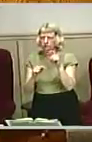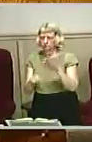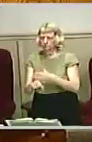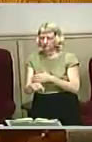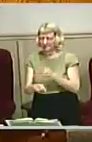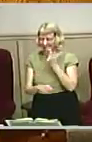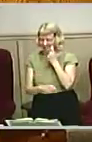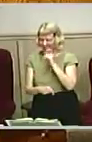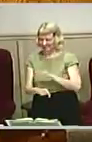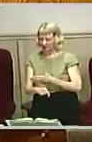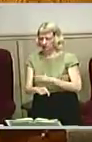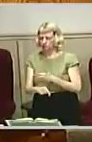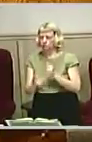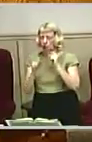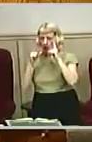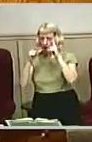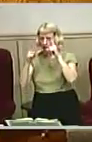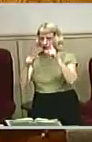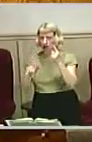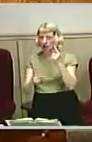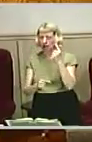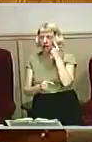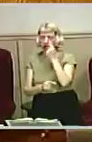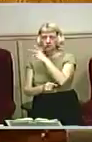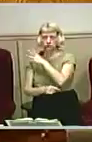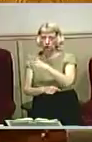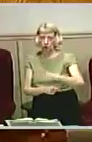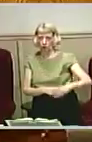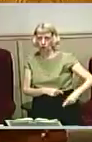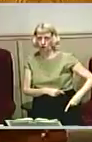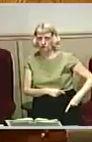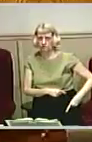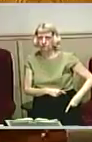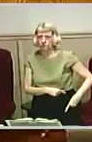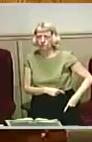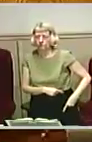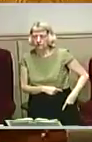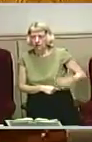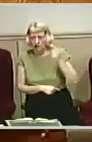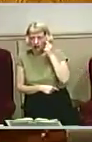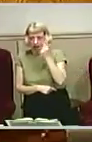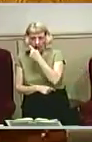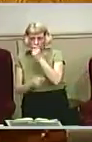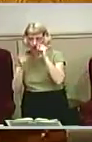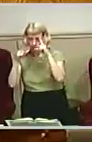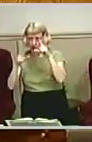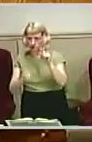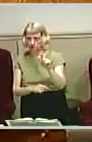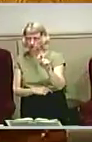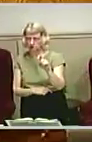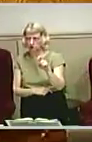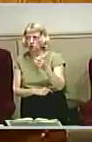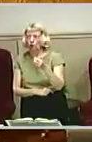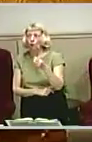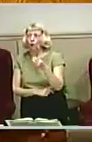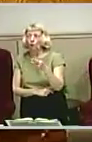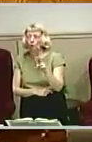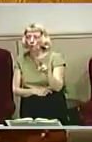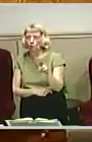that song. Open our eyes, Lord. Are our eyes open? Or are